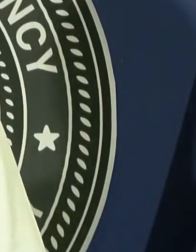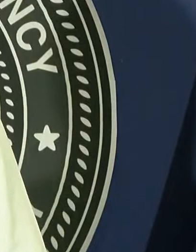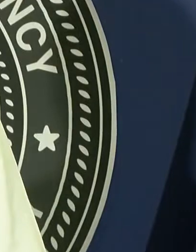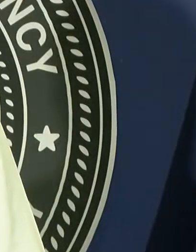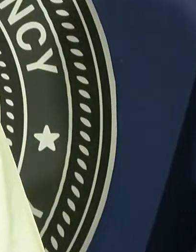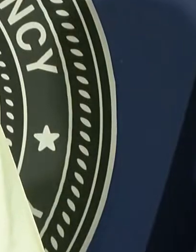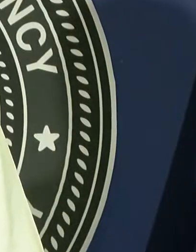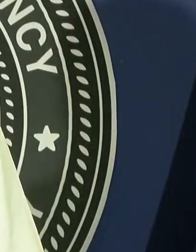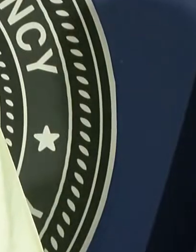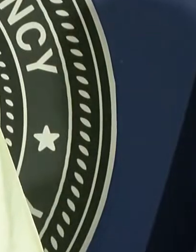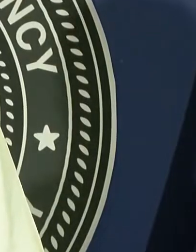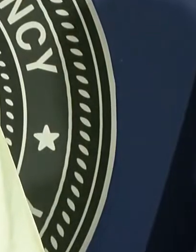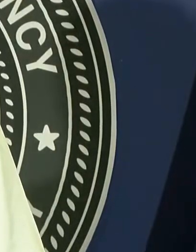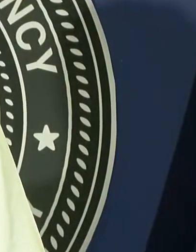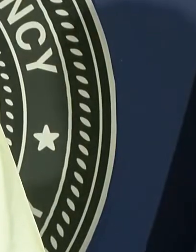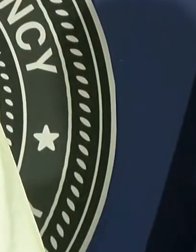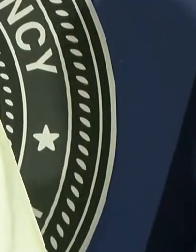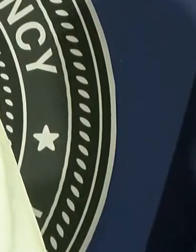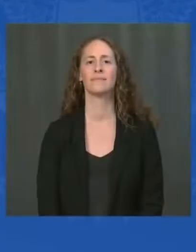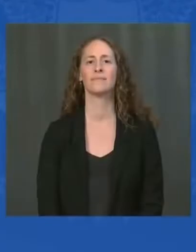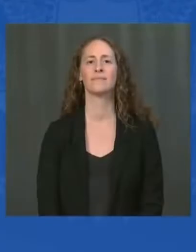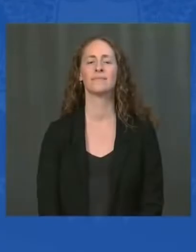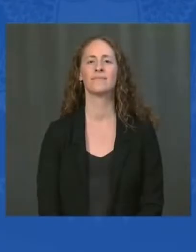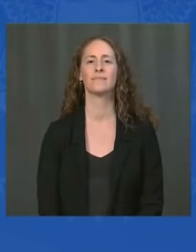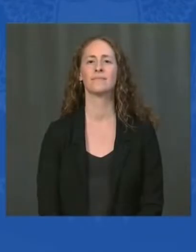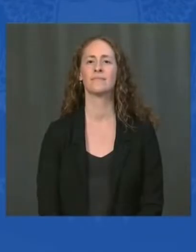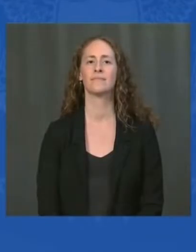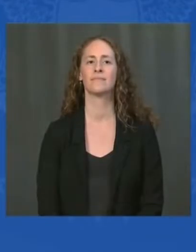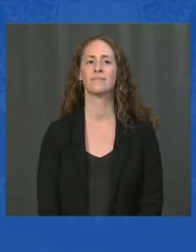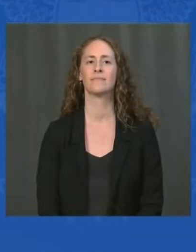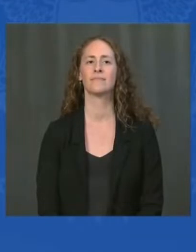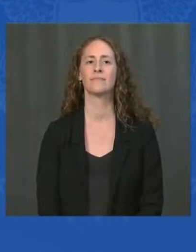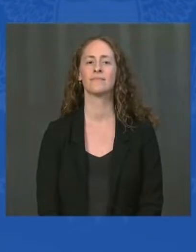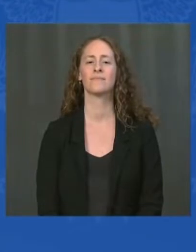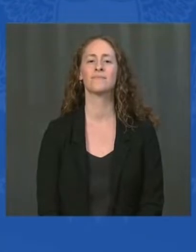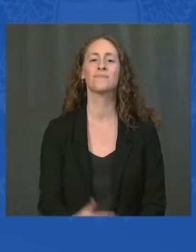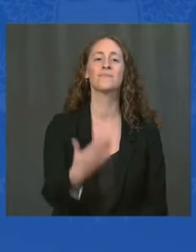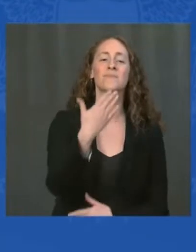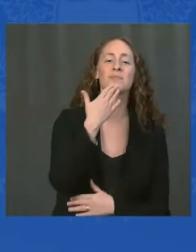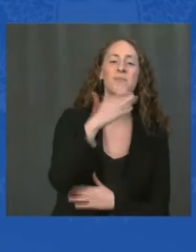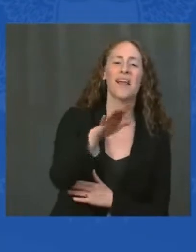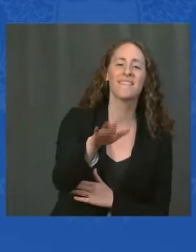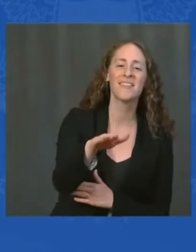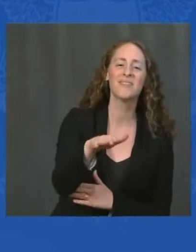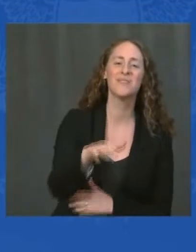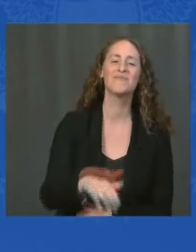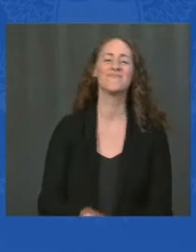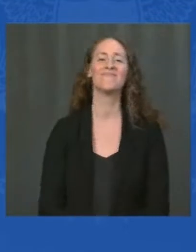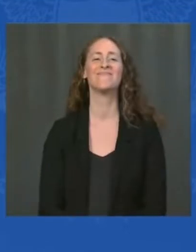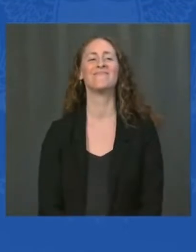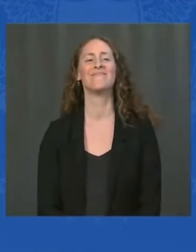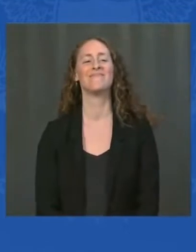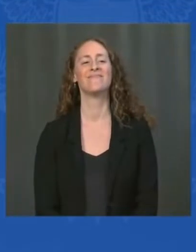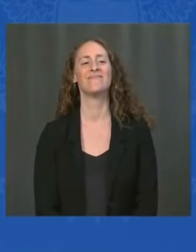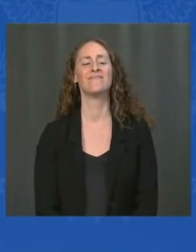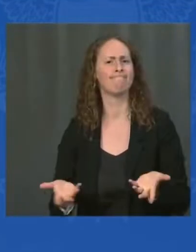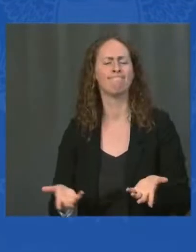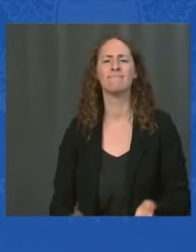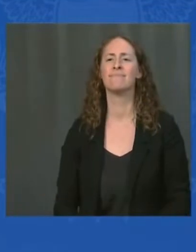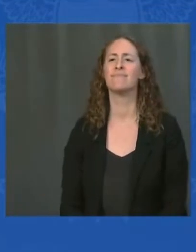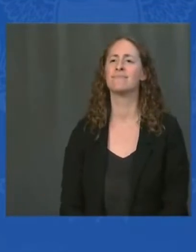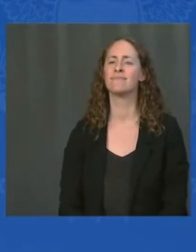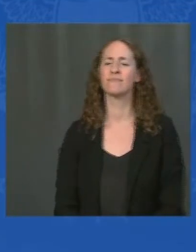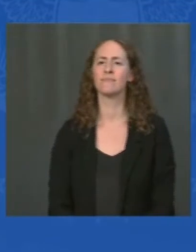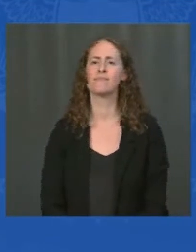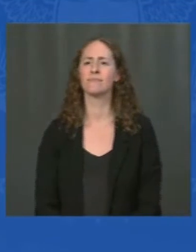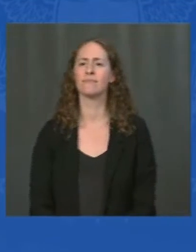to where they are most needed. Good afternoon, everybody. Today, Governor Reeves and Mayor Shukwe Antar Lumumba and other regional